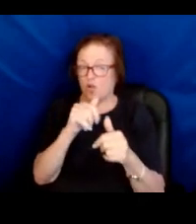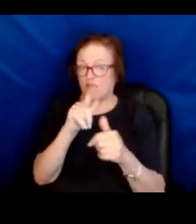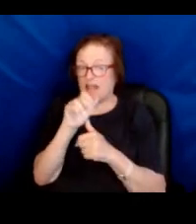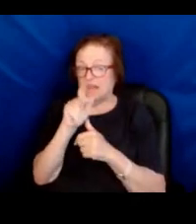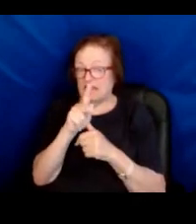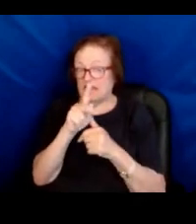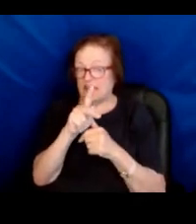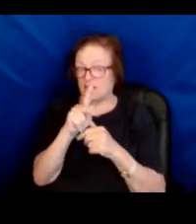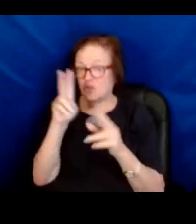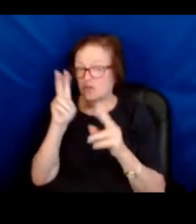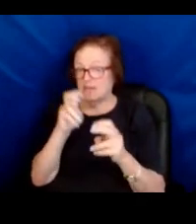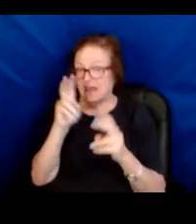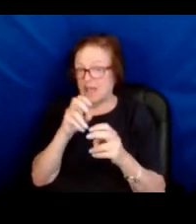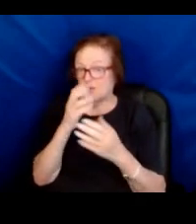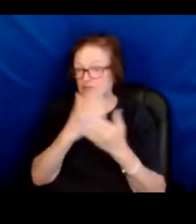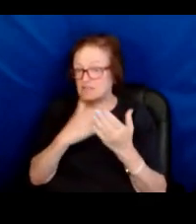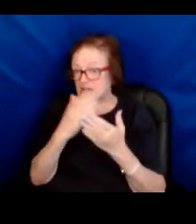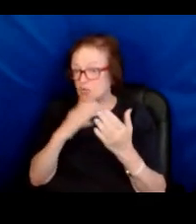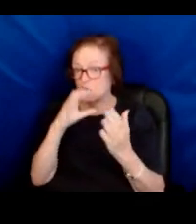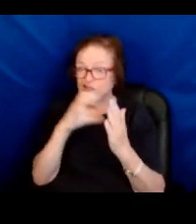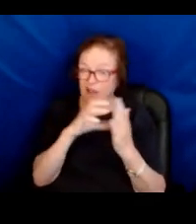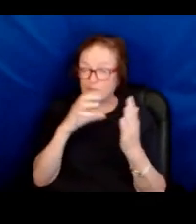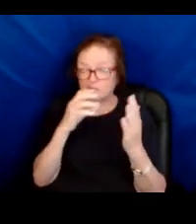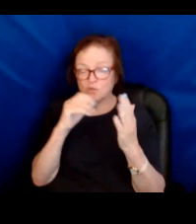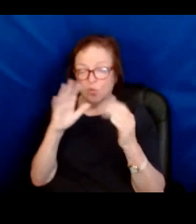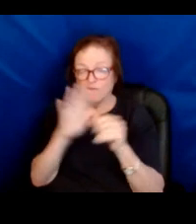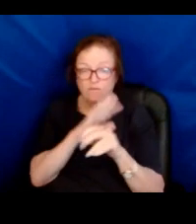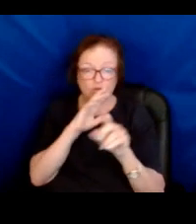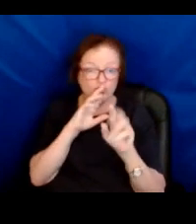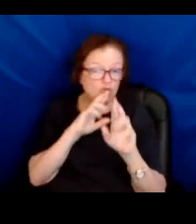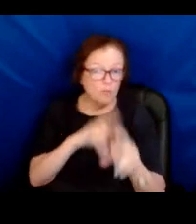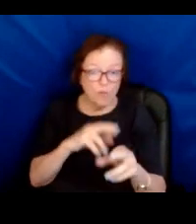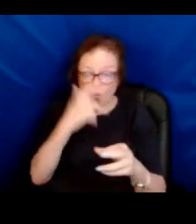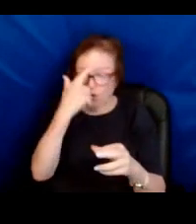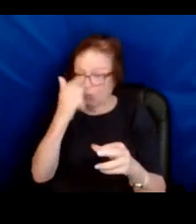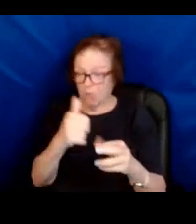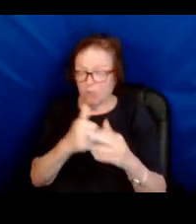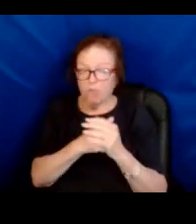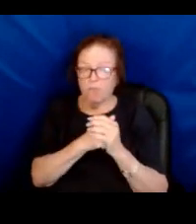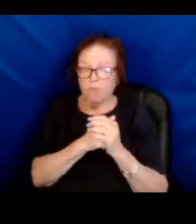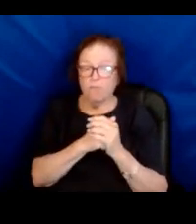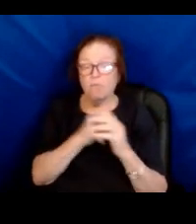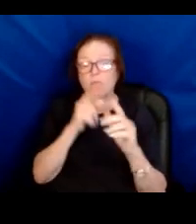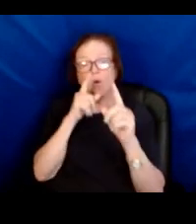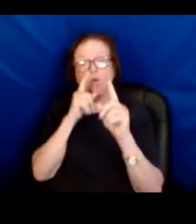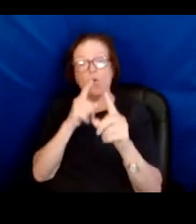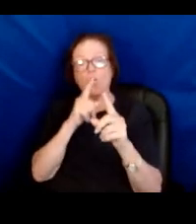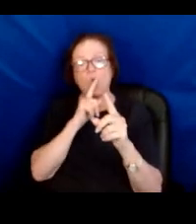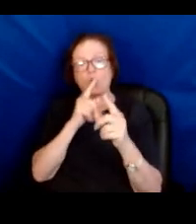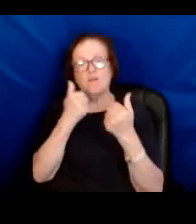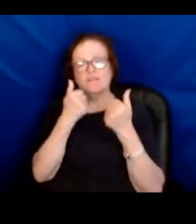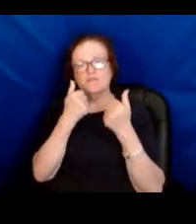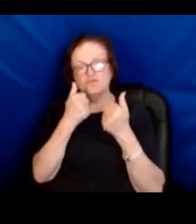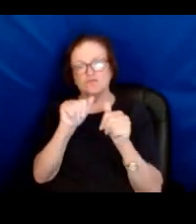can download the sections or chapters or the complete report. But the goal was to really try to